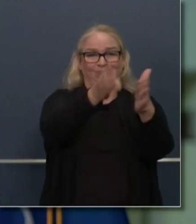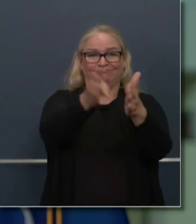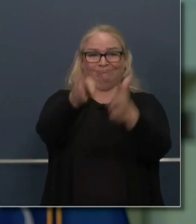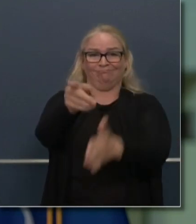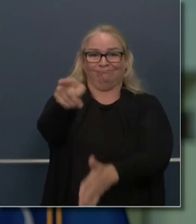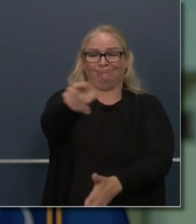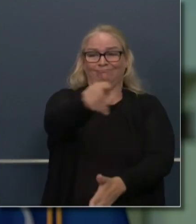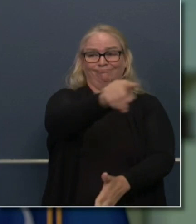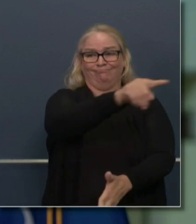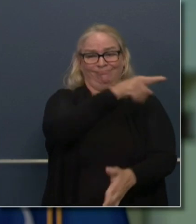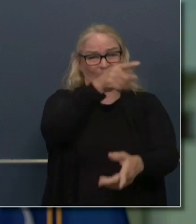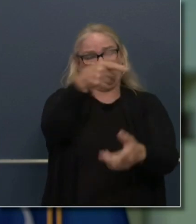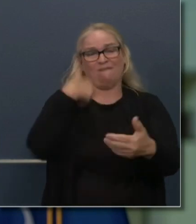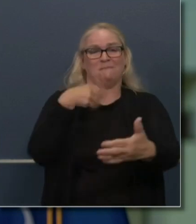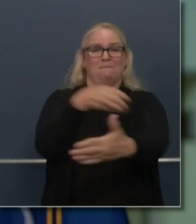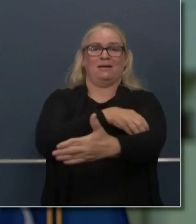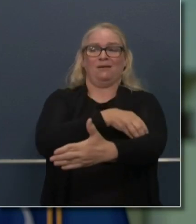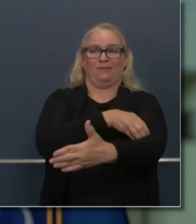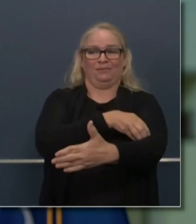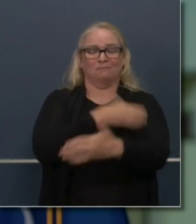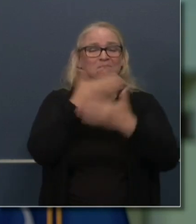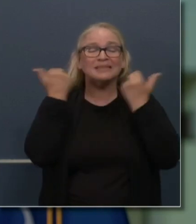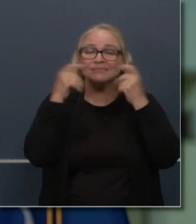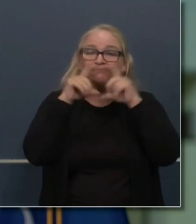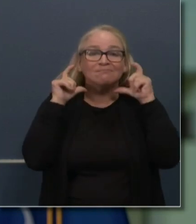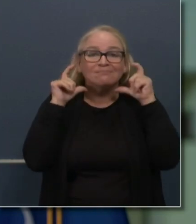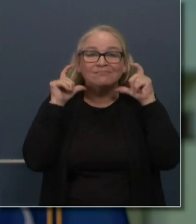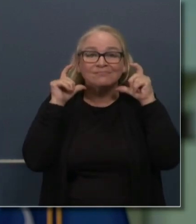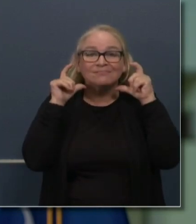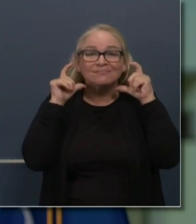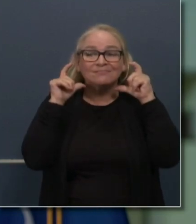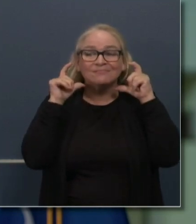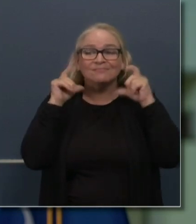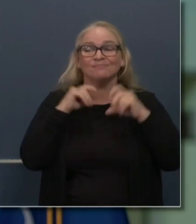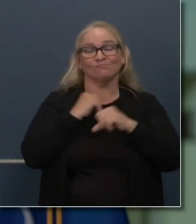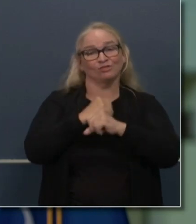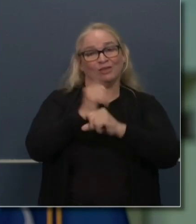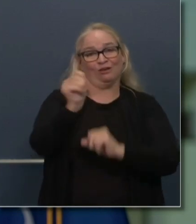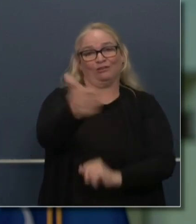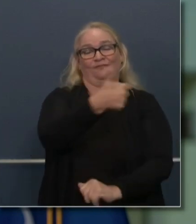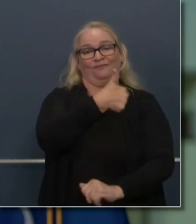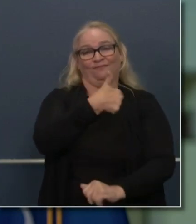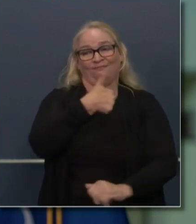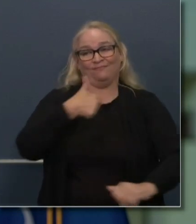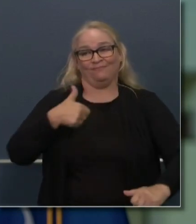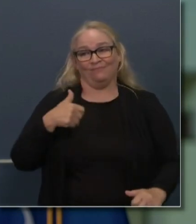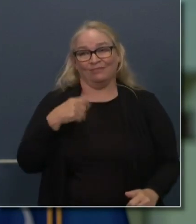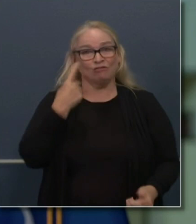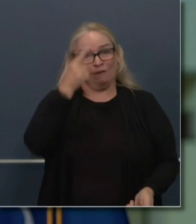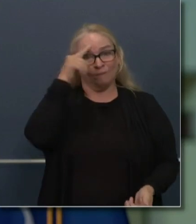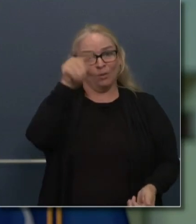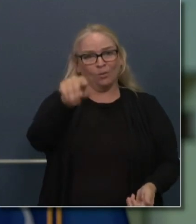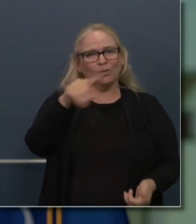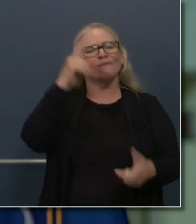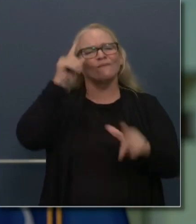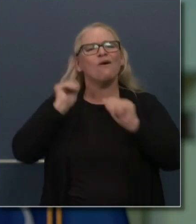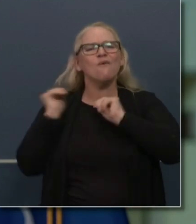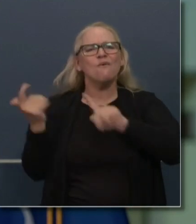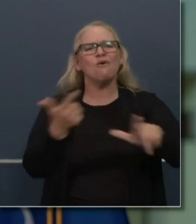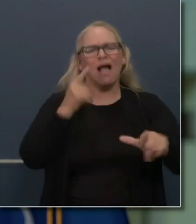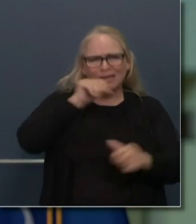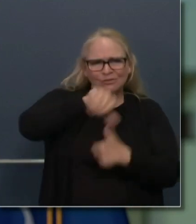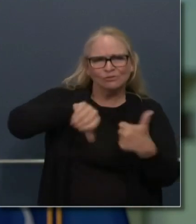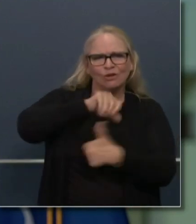simple gesture of wearing face covering, again, not just to protect yourself, but to protect others, and moreover, to send a message